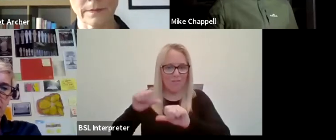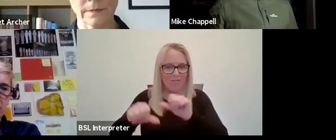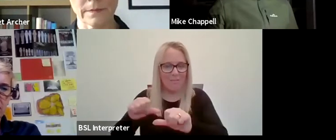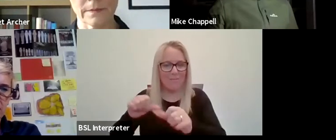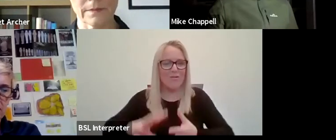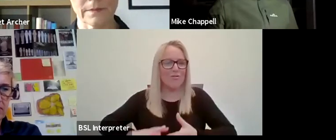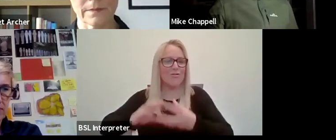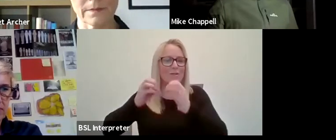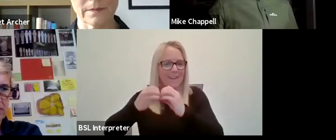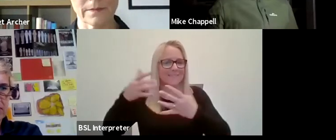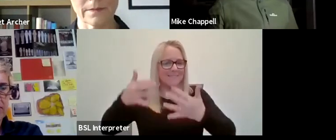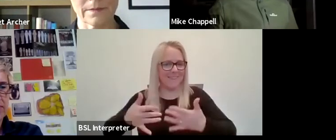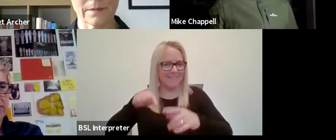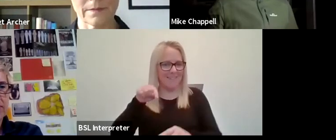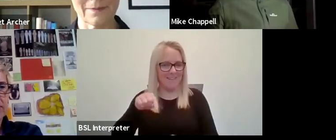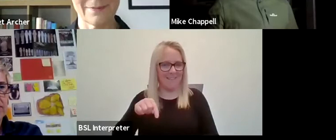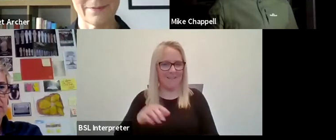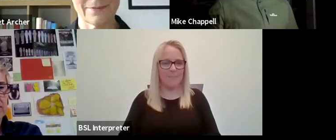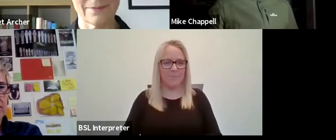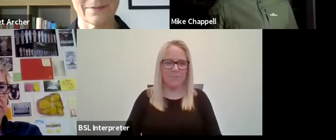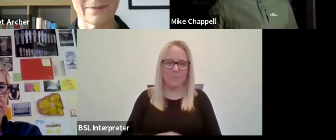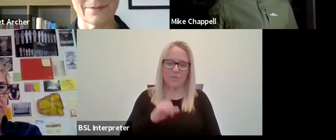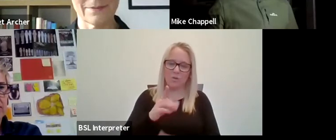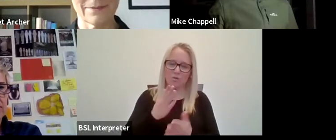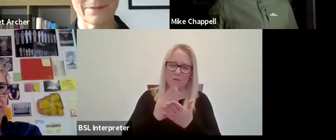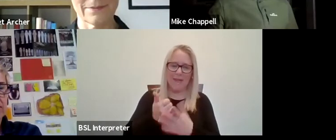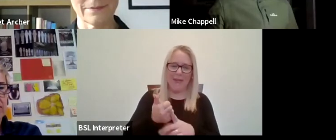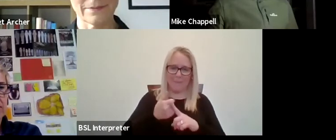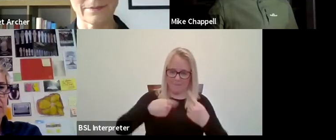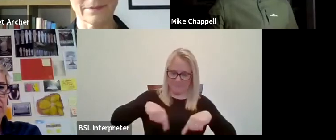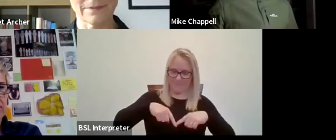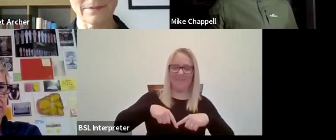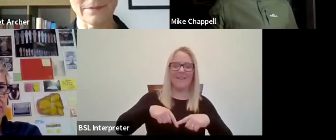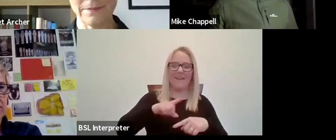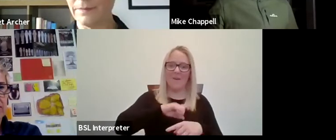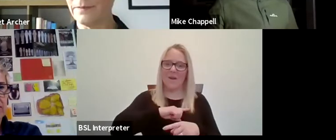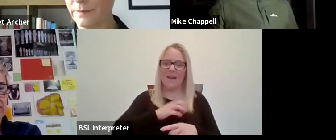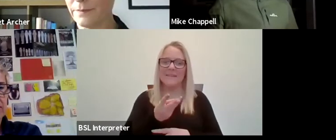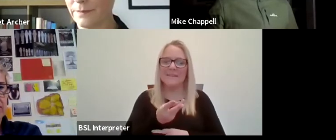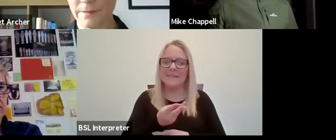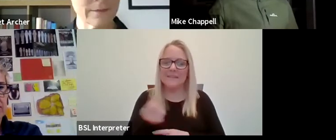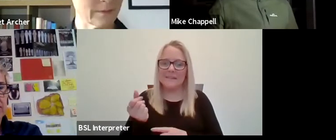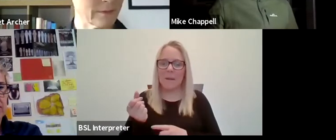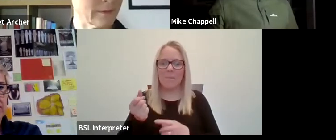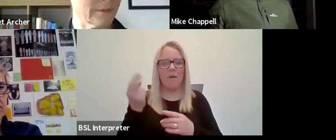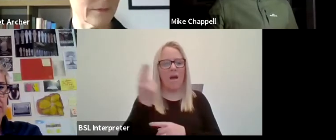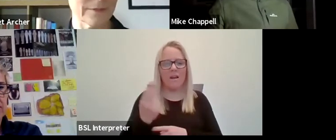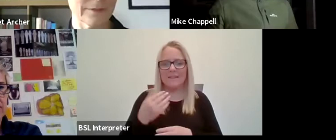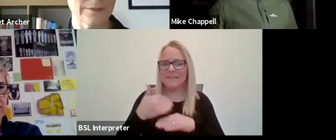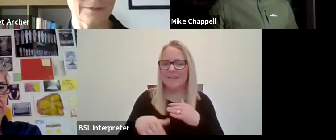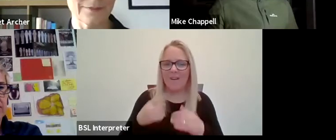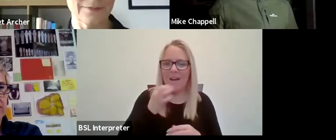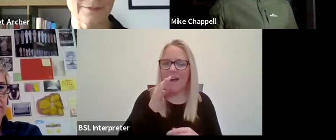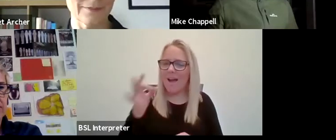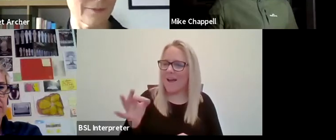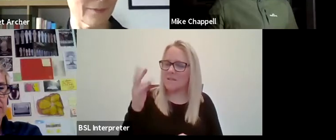and from with by really helps me, because some artists don't ask questions to, forgive me, where the data's from and what the